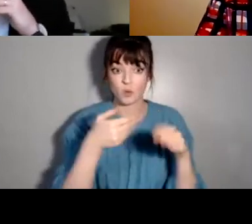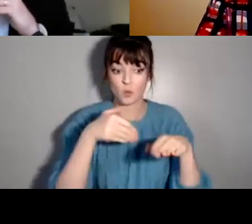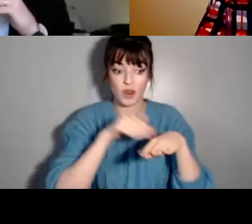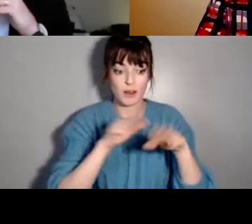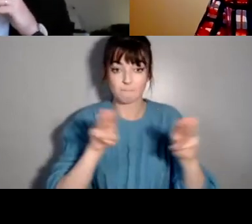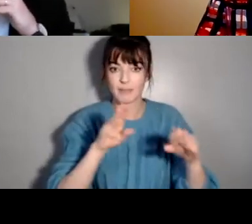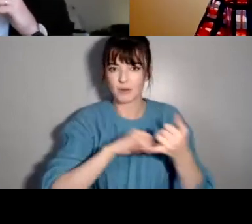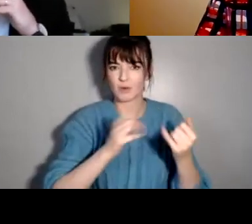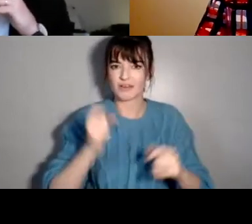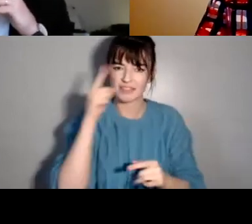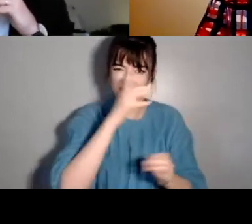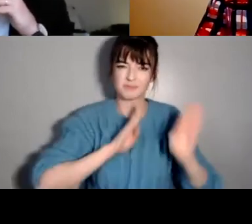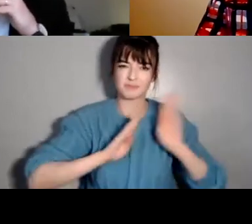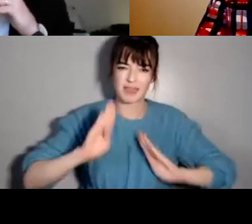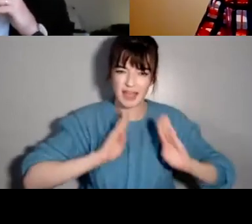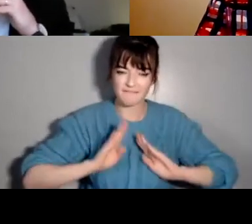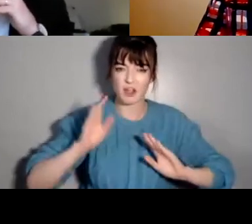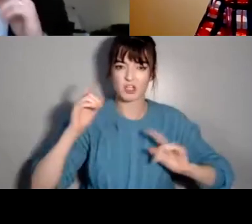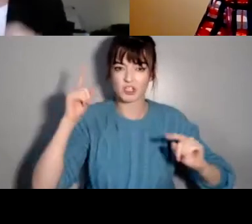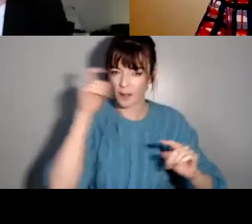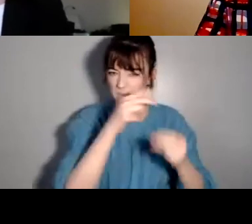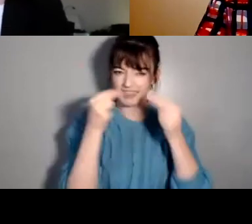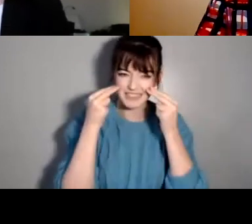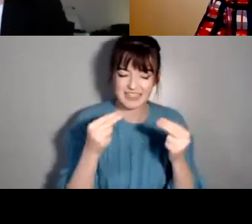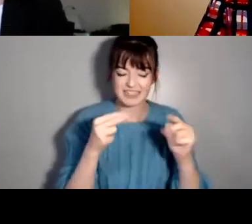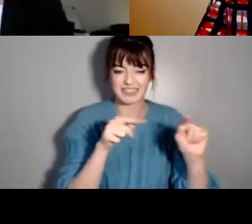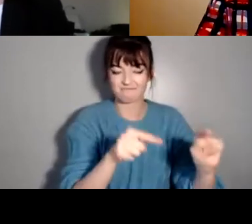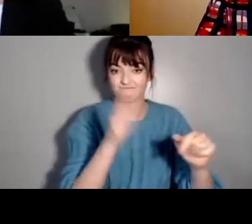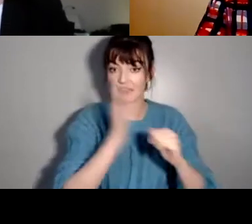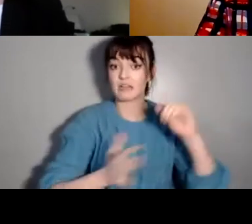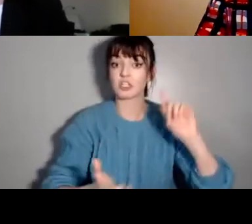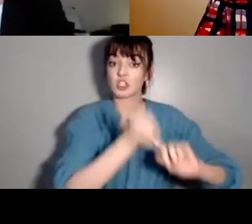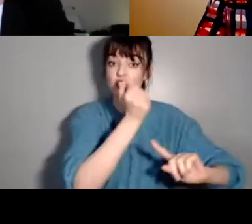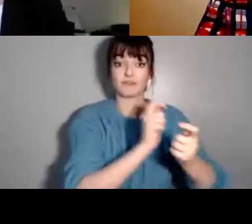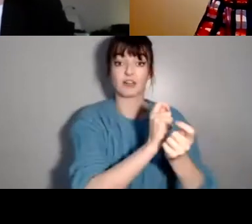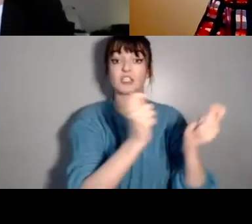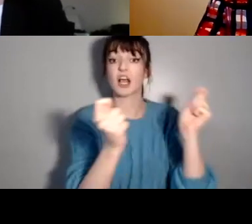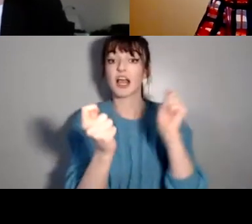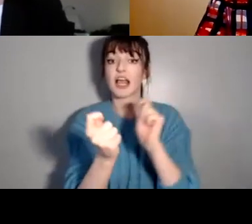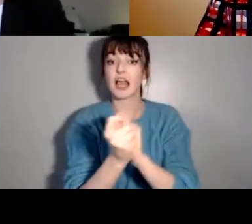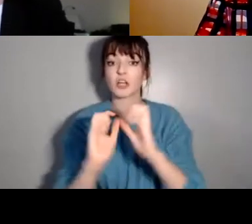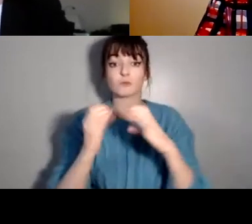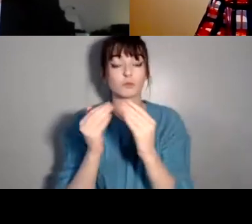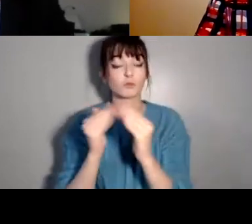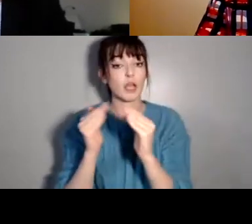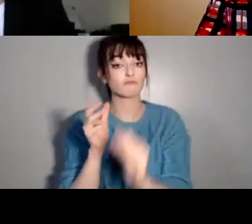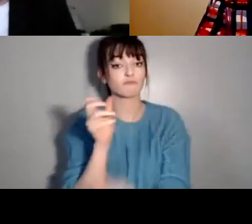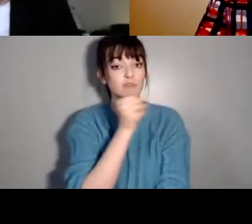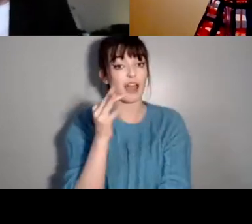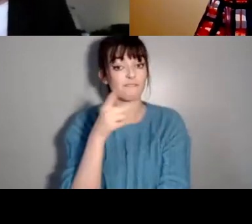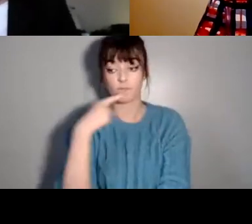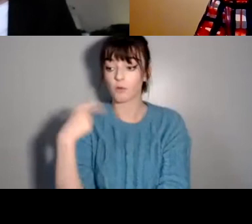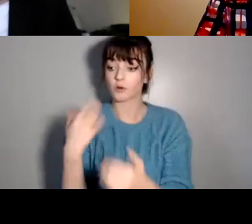challenging behaviours, have very successfully made the transition. And staff reported back to us